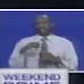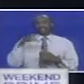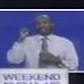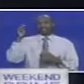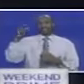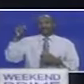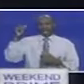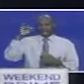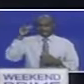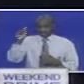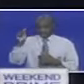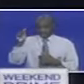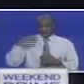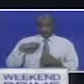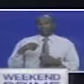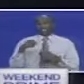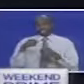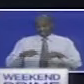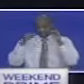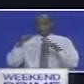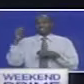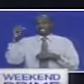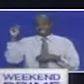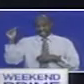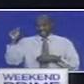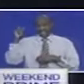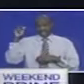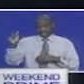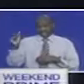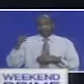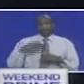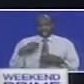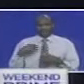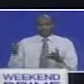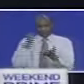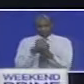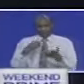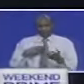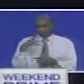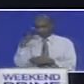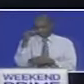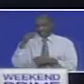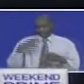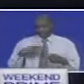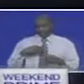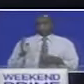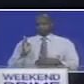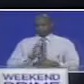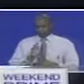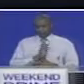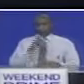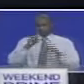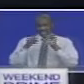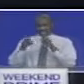the chair of TNA. Let's move on now to other stories. The appointment of 40 chairpersons of boards of